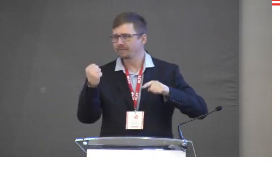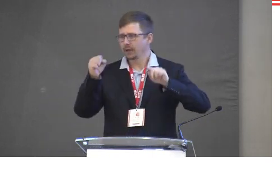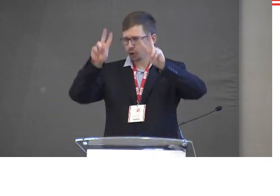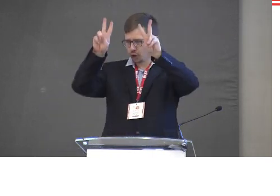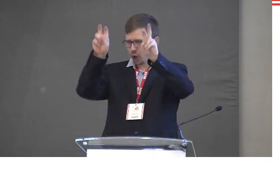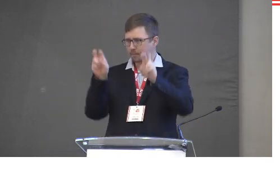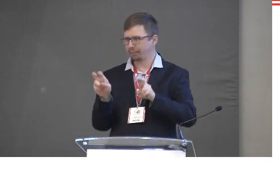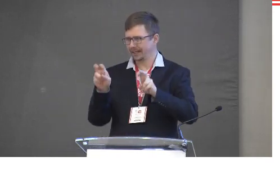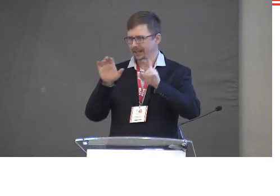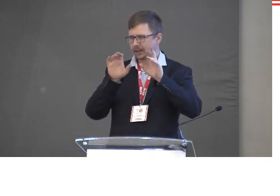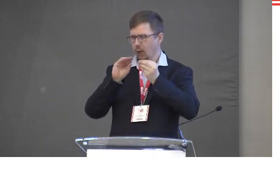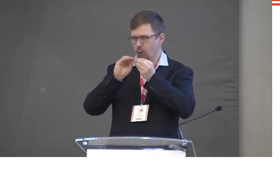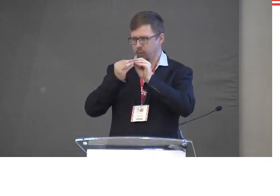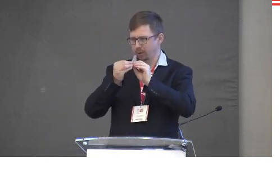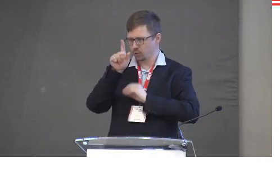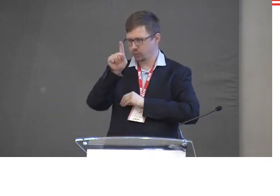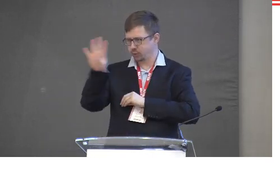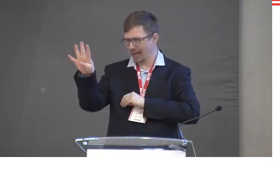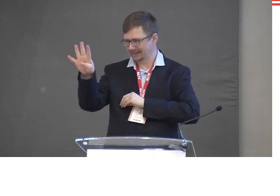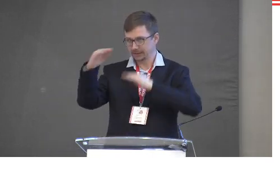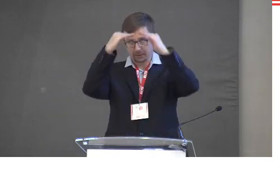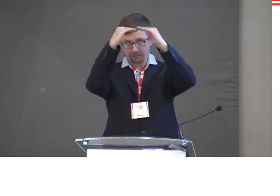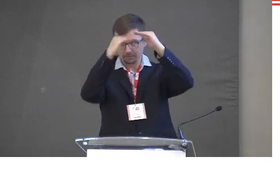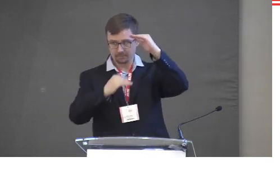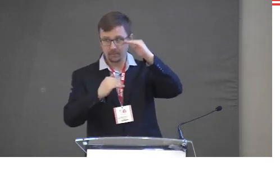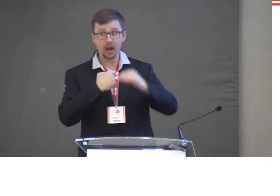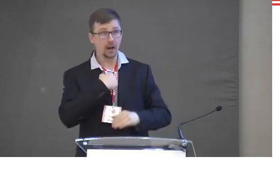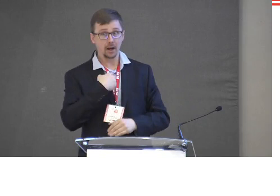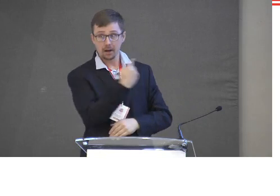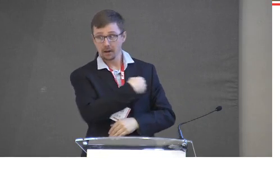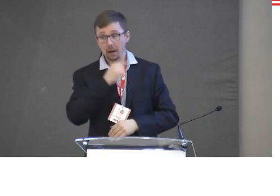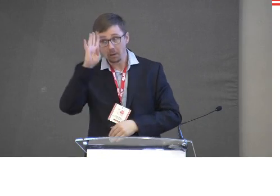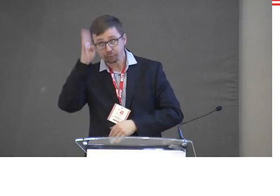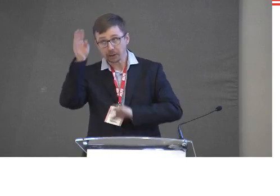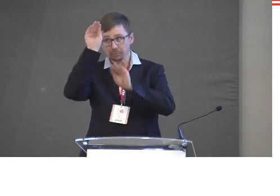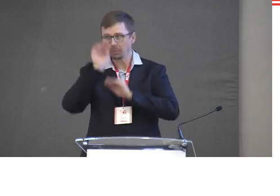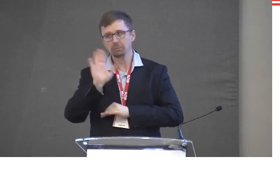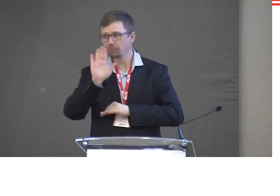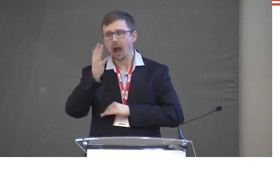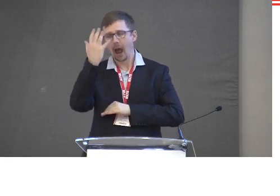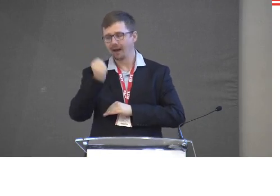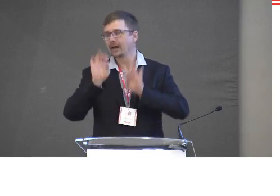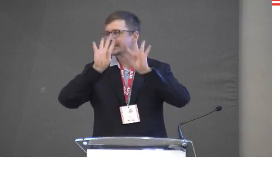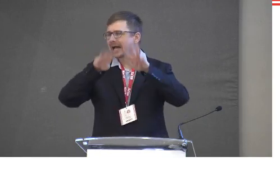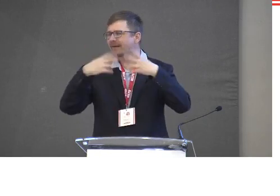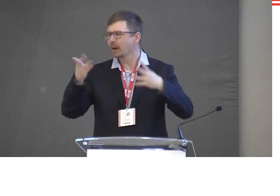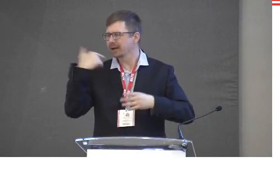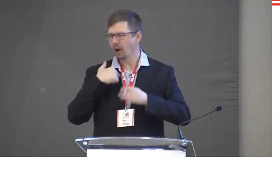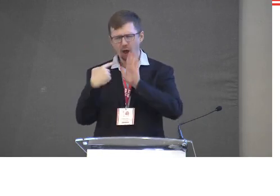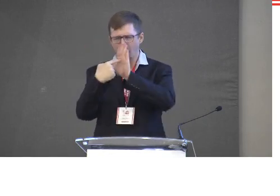It looks into the 14 different topics